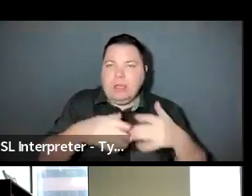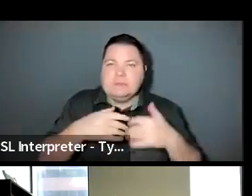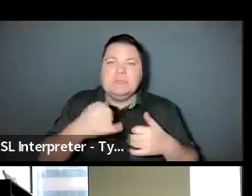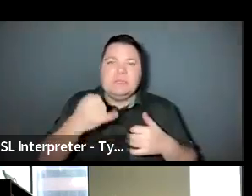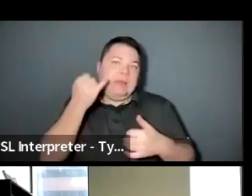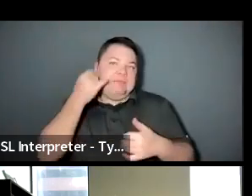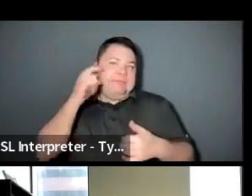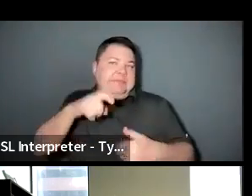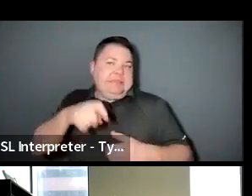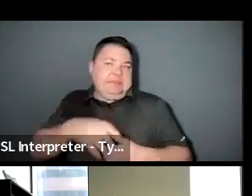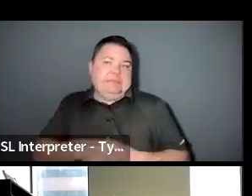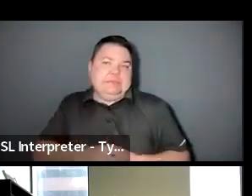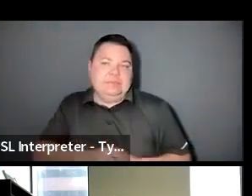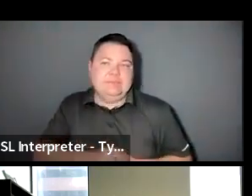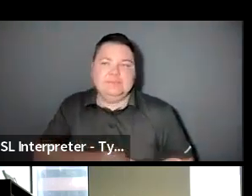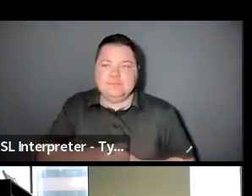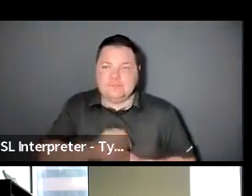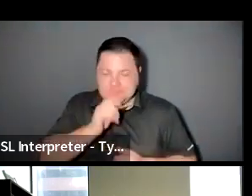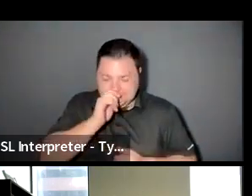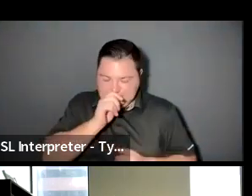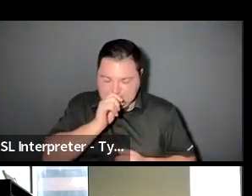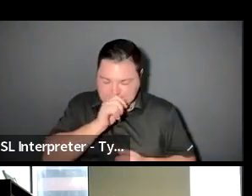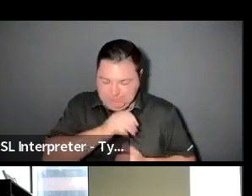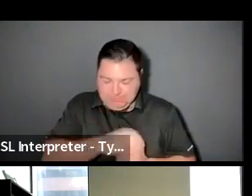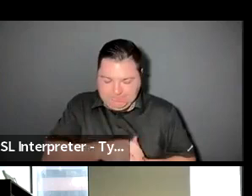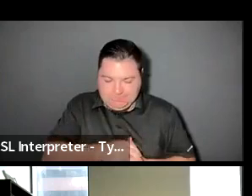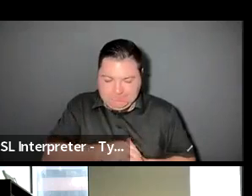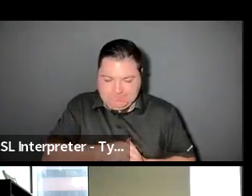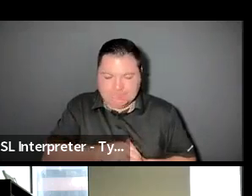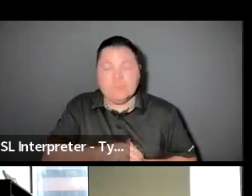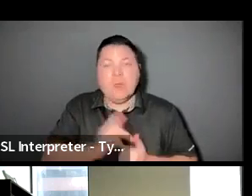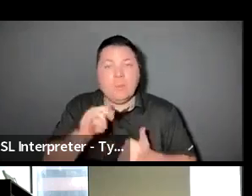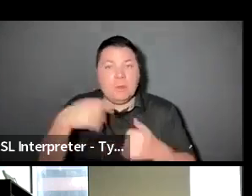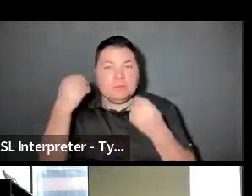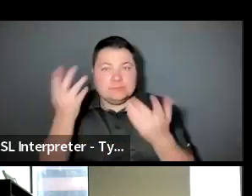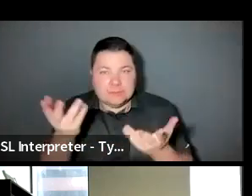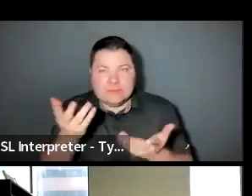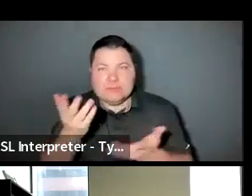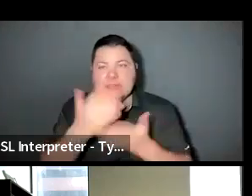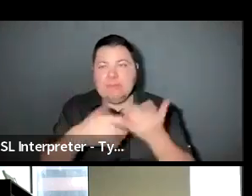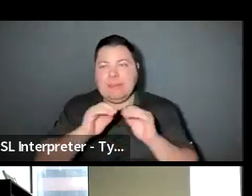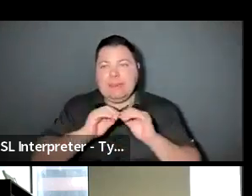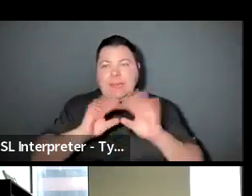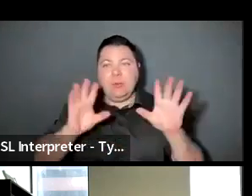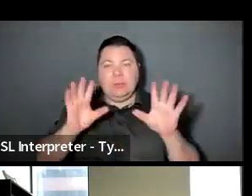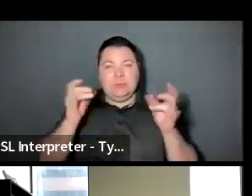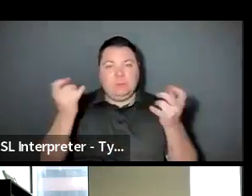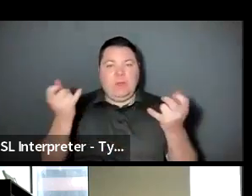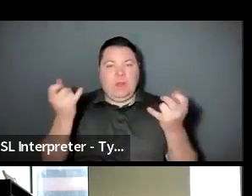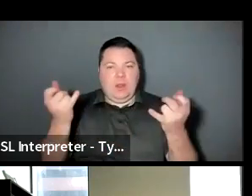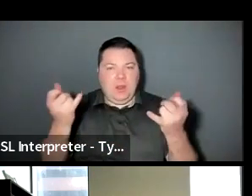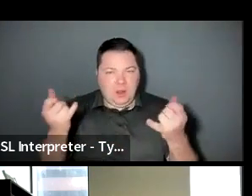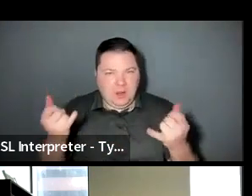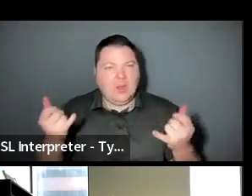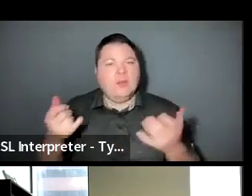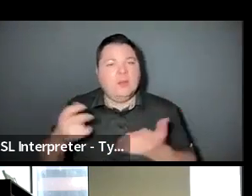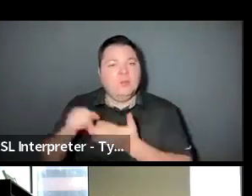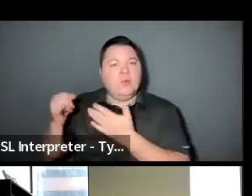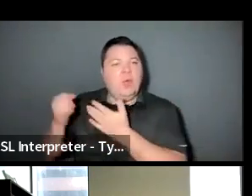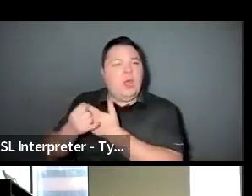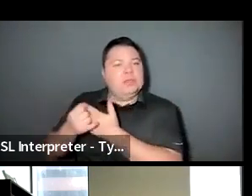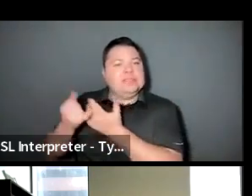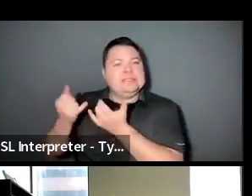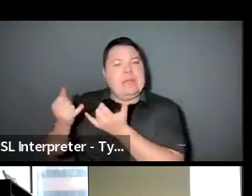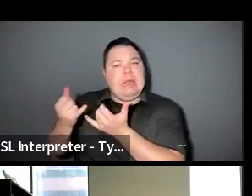to. So I want to start out and make sure that I provide you some clarity today on where we are, but I need